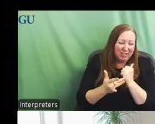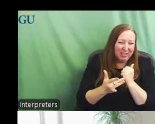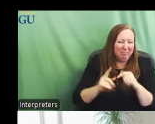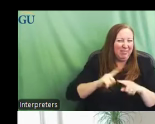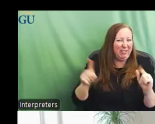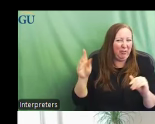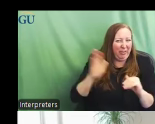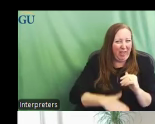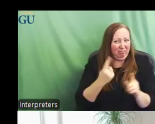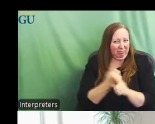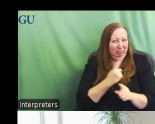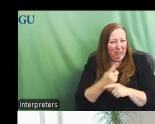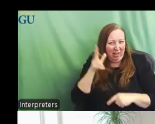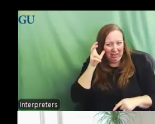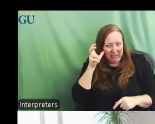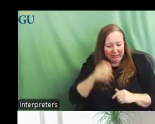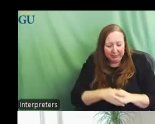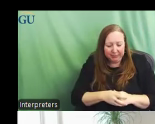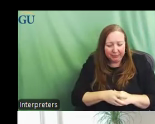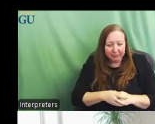The ability to